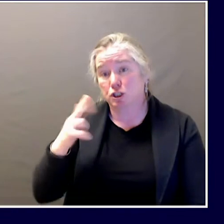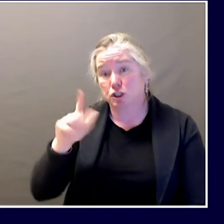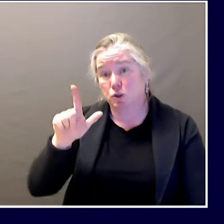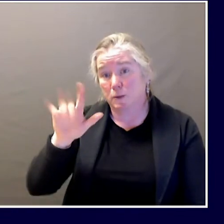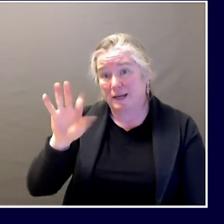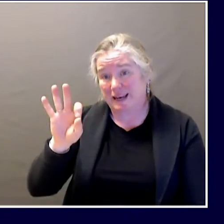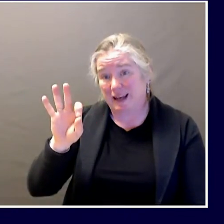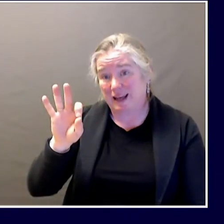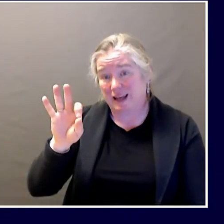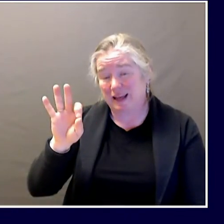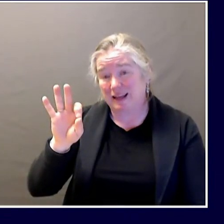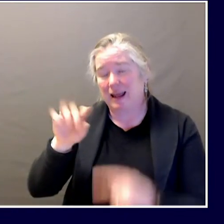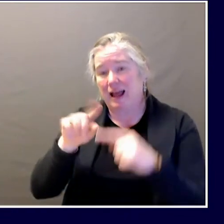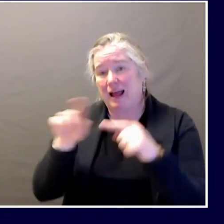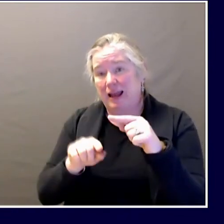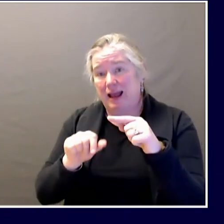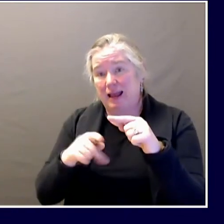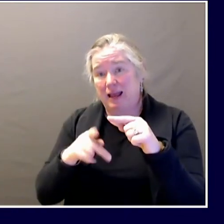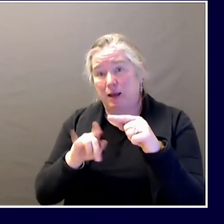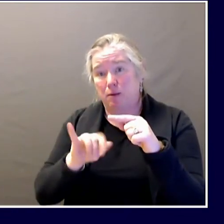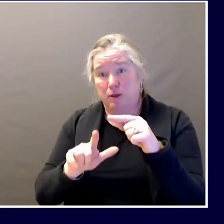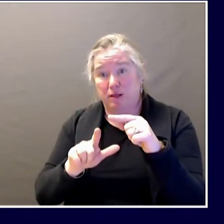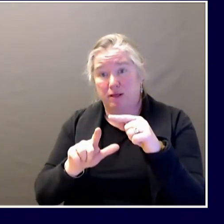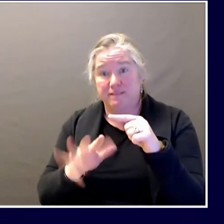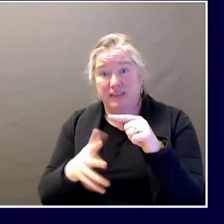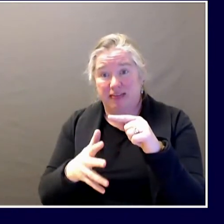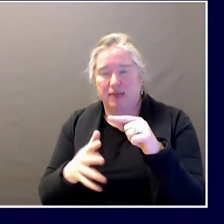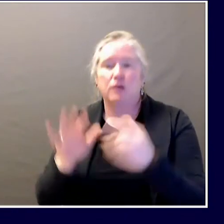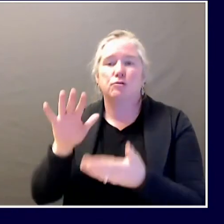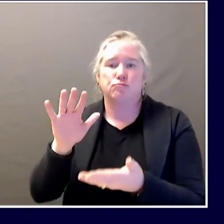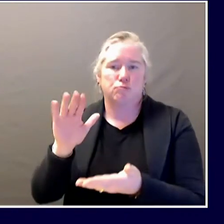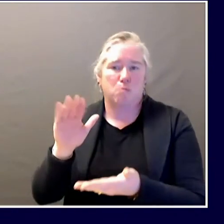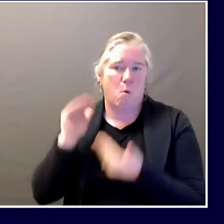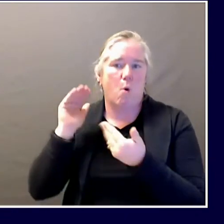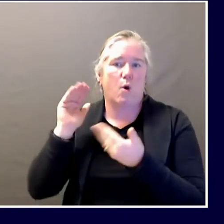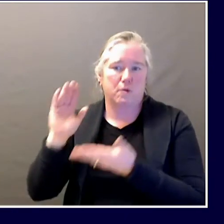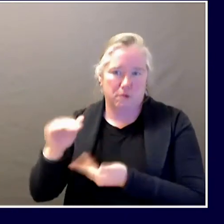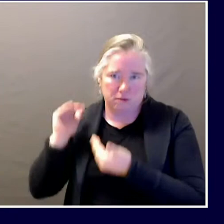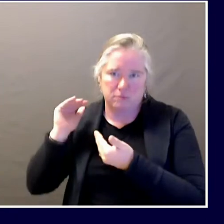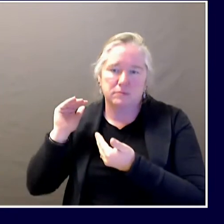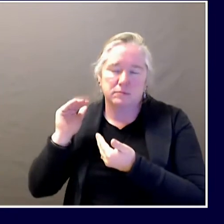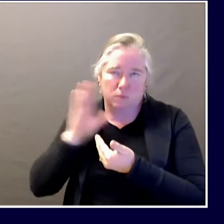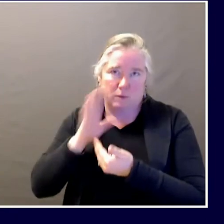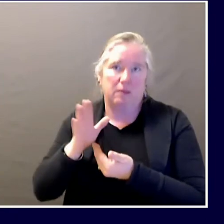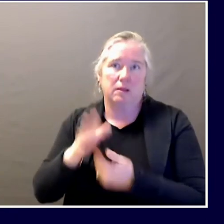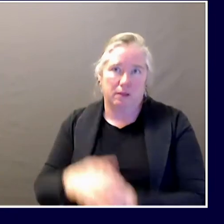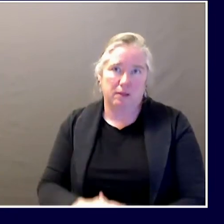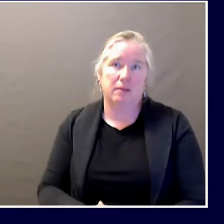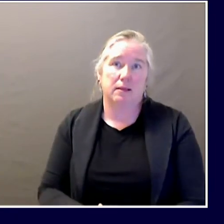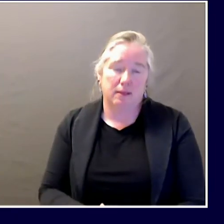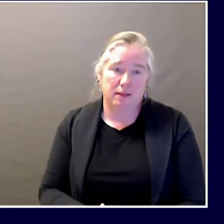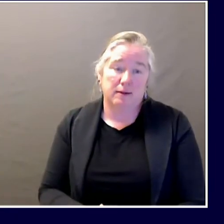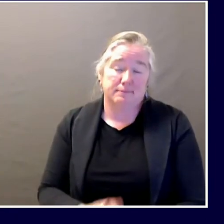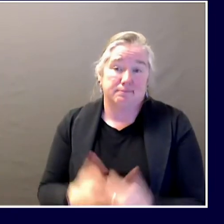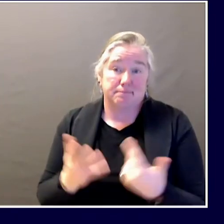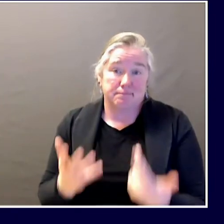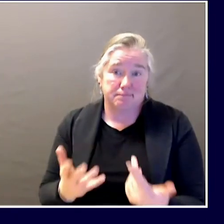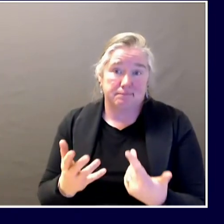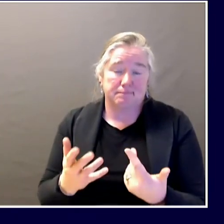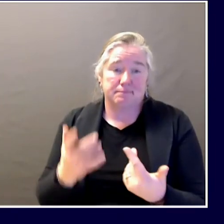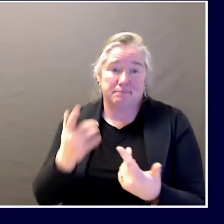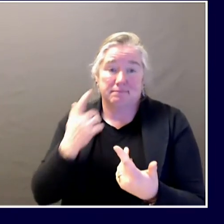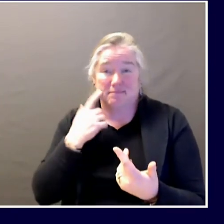the week of April 5th, to expect higher volumes of J&J coming into the state. So the bottom line is